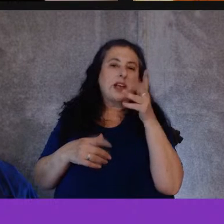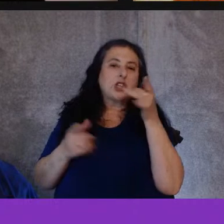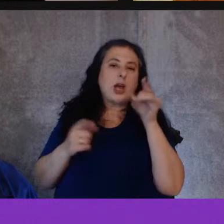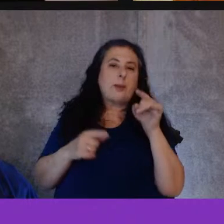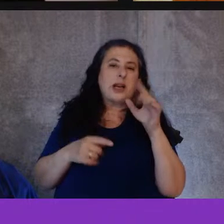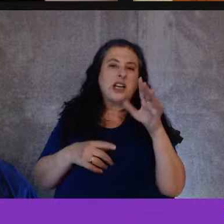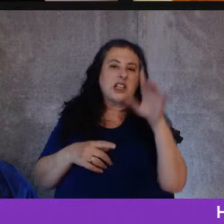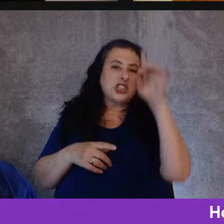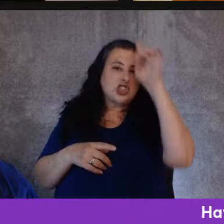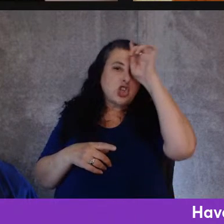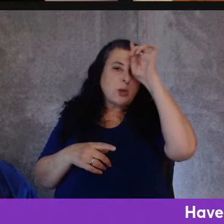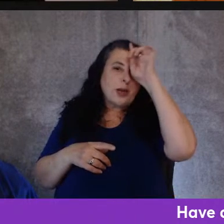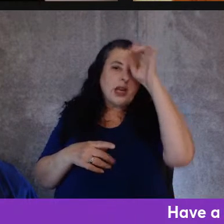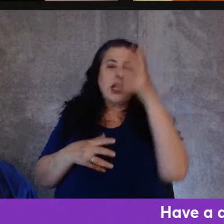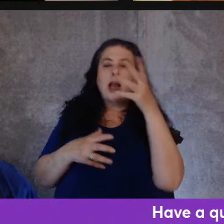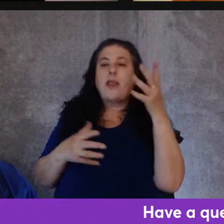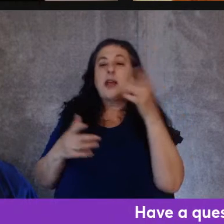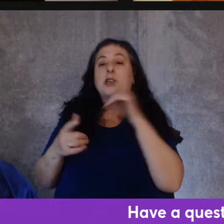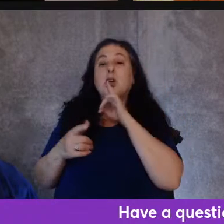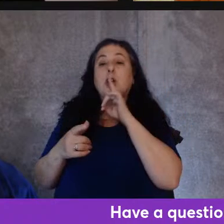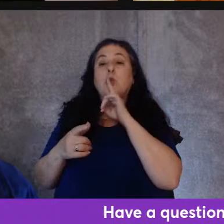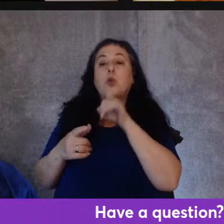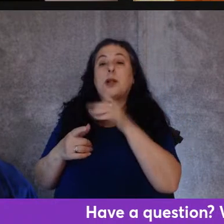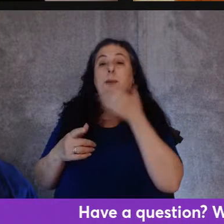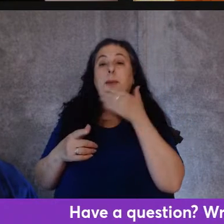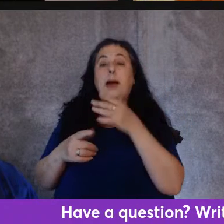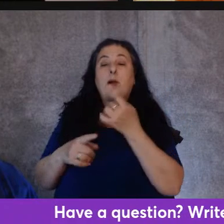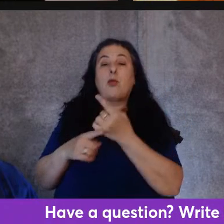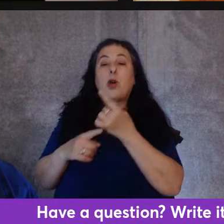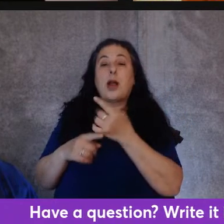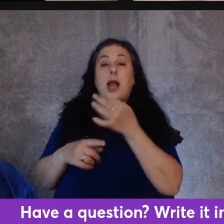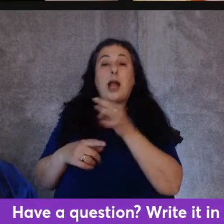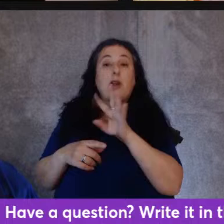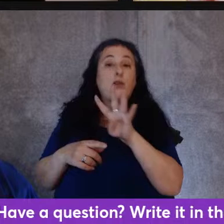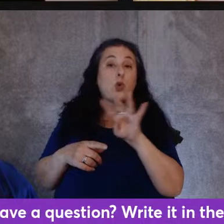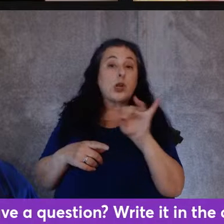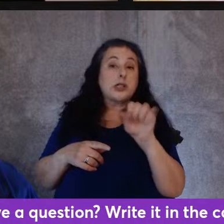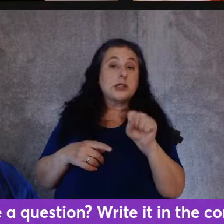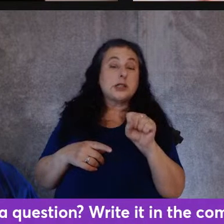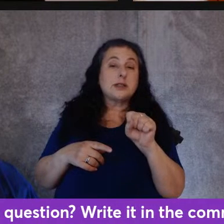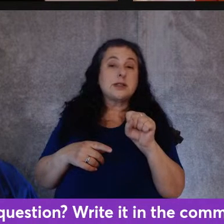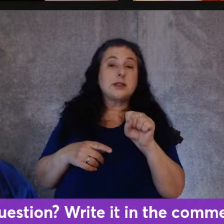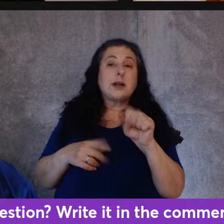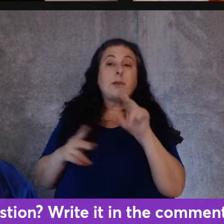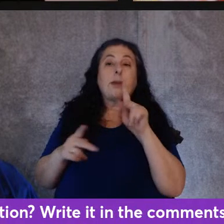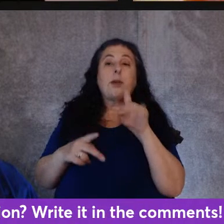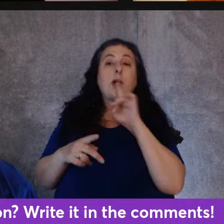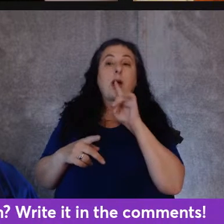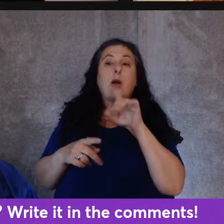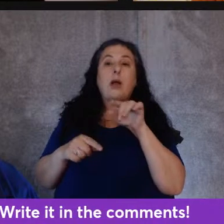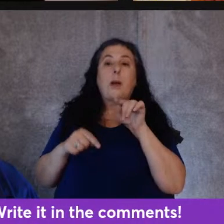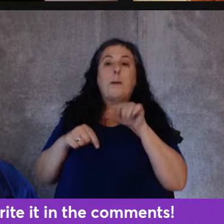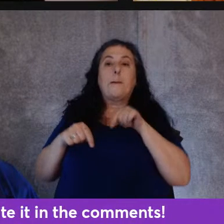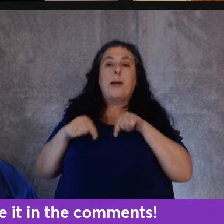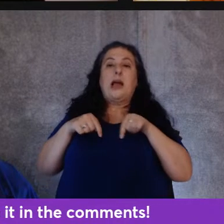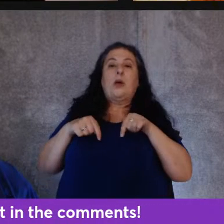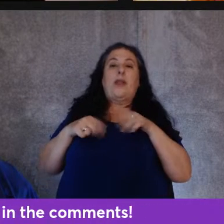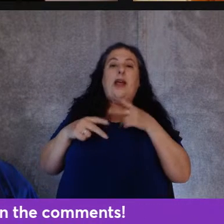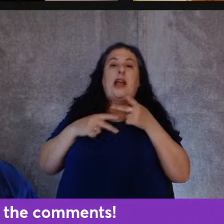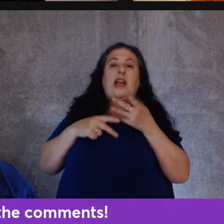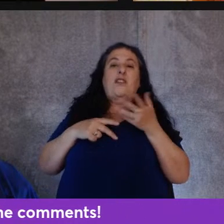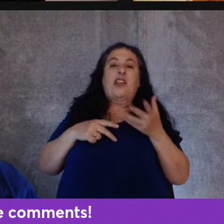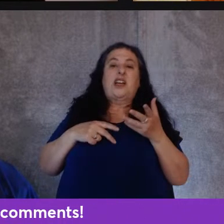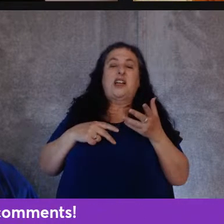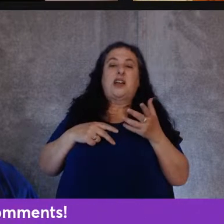things are just getting really bad, right? By the 1940s, people are backing away from that kind of thing. There